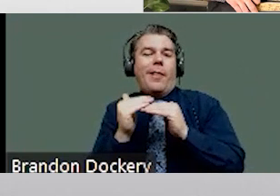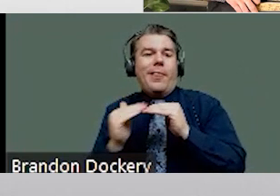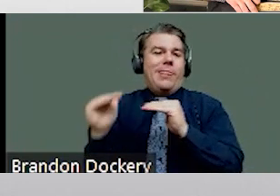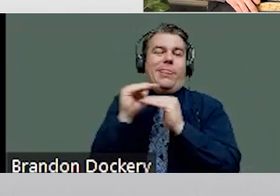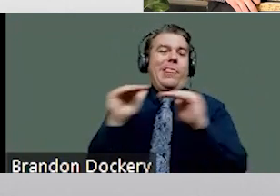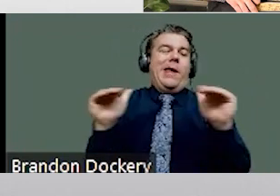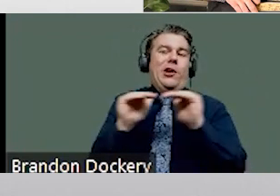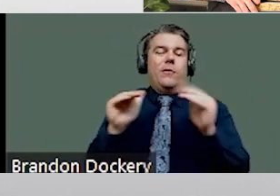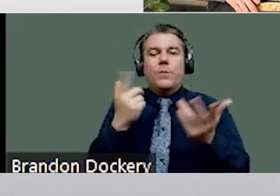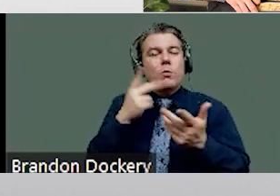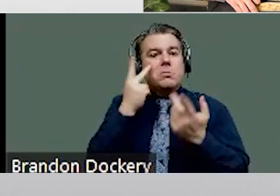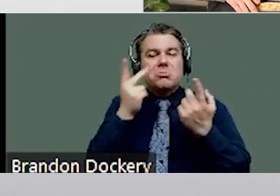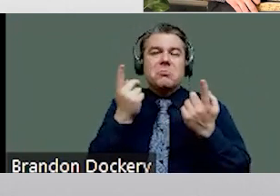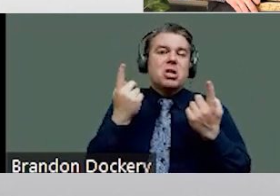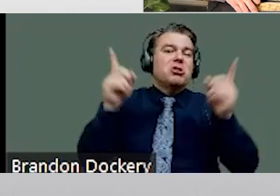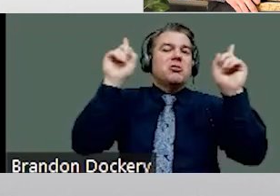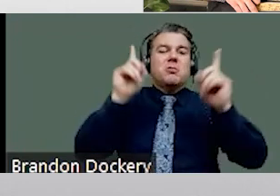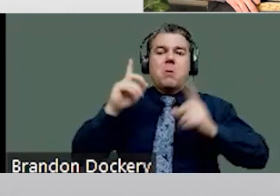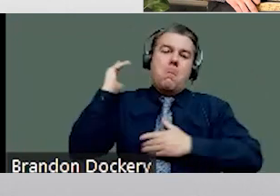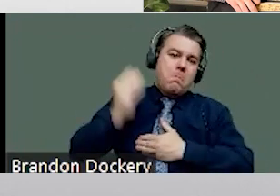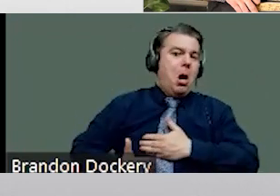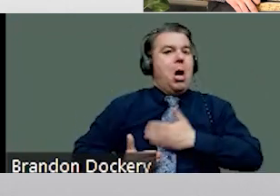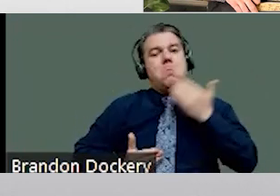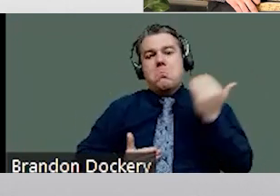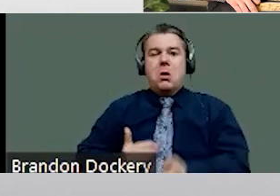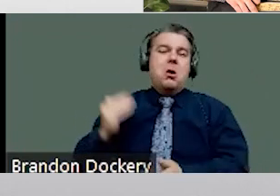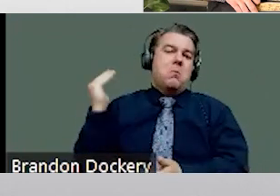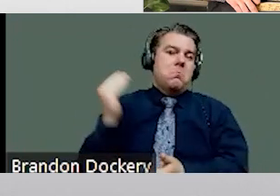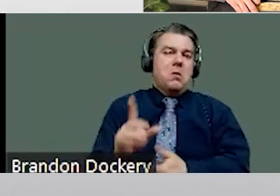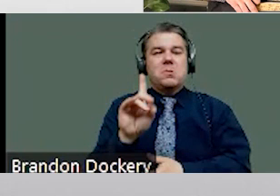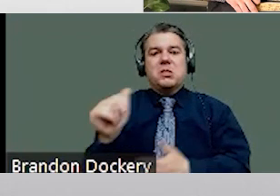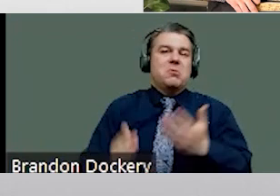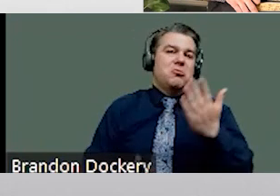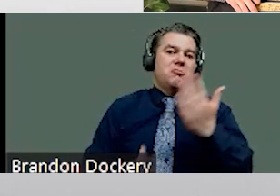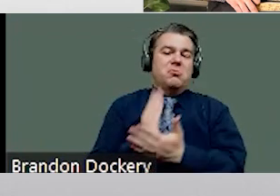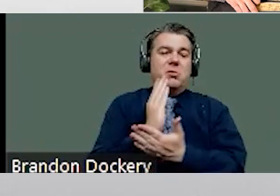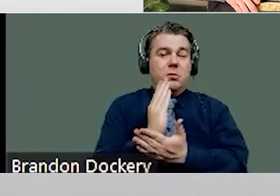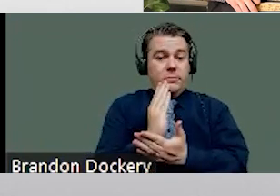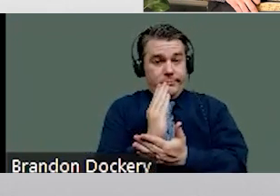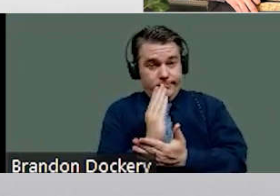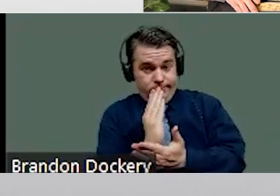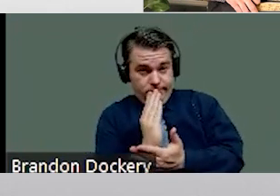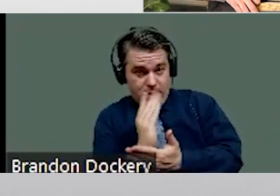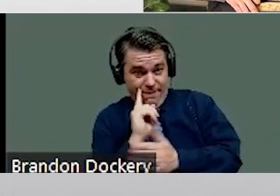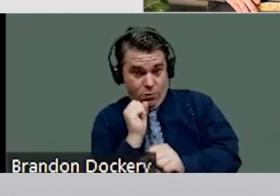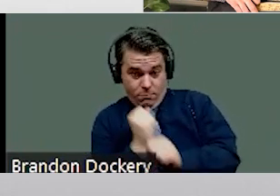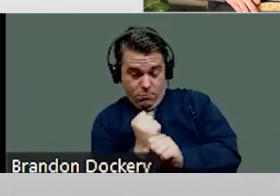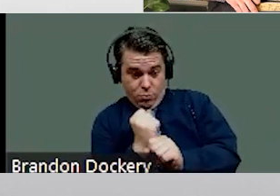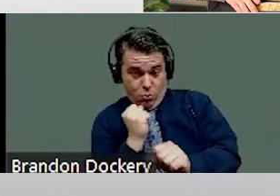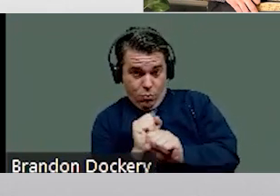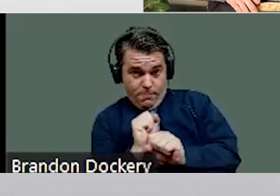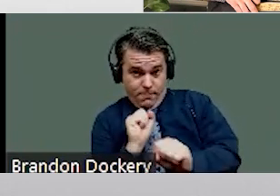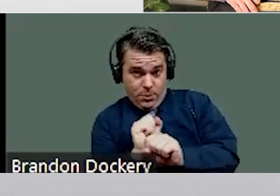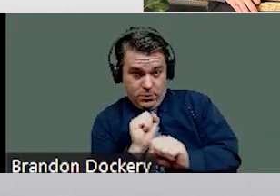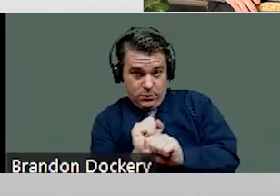all these achievements and great strides in disability rights, one of those on the employment